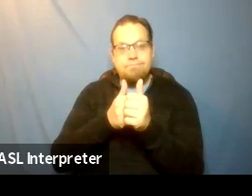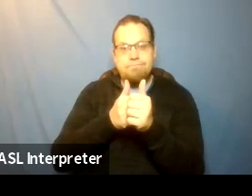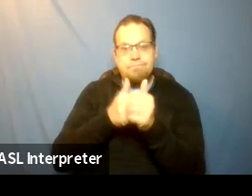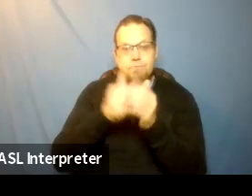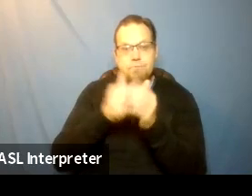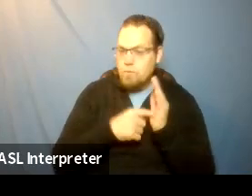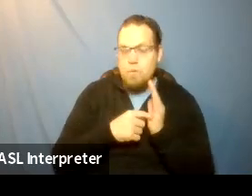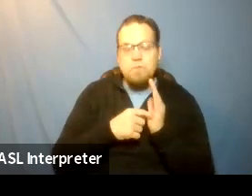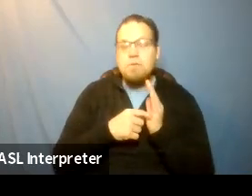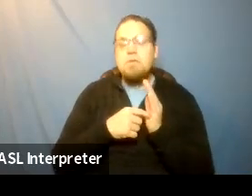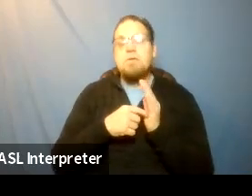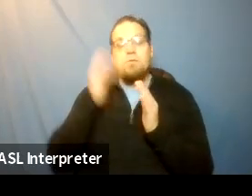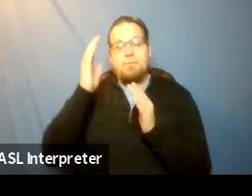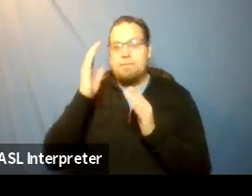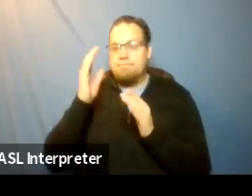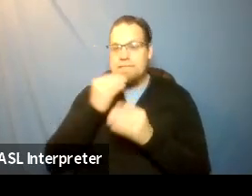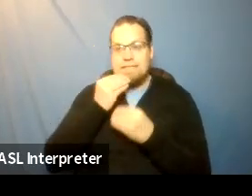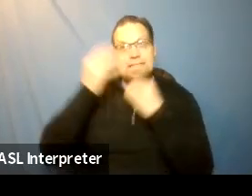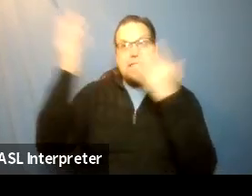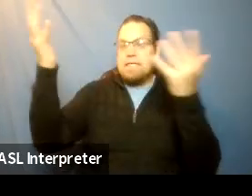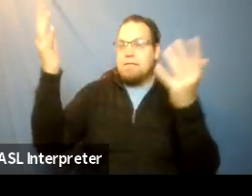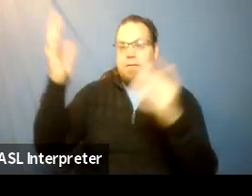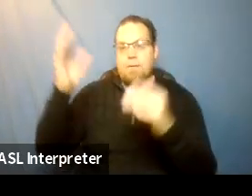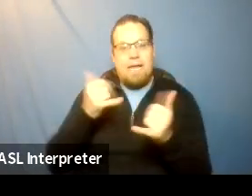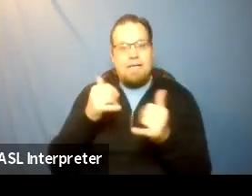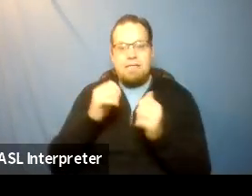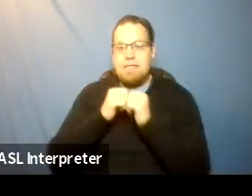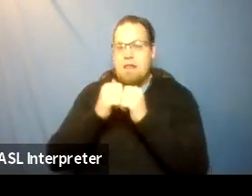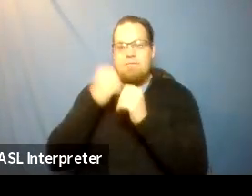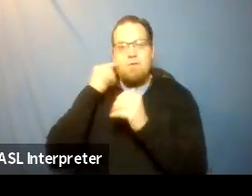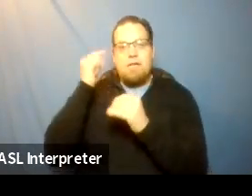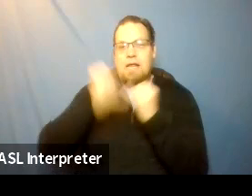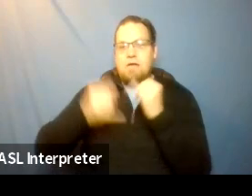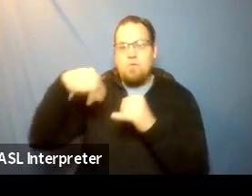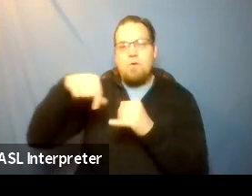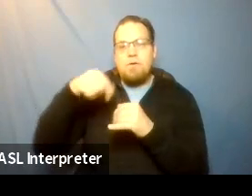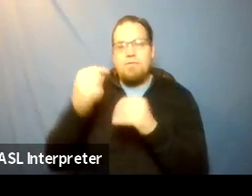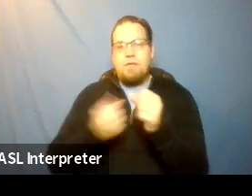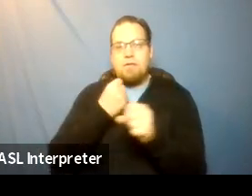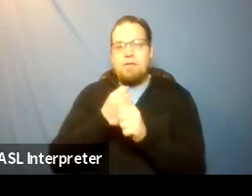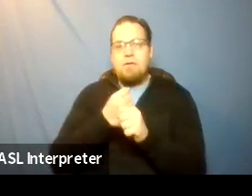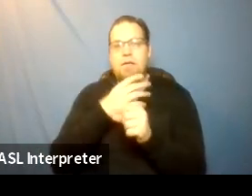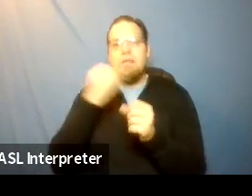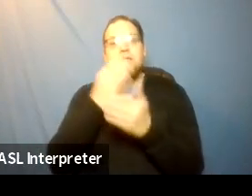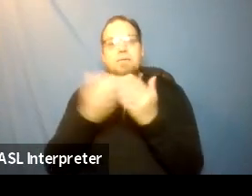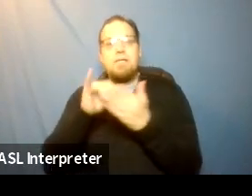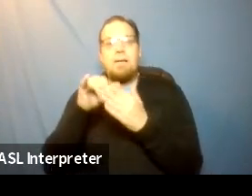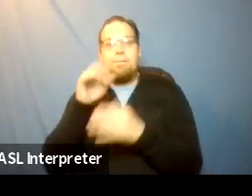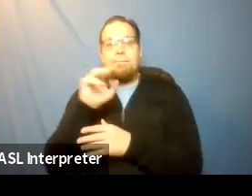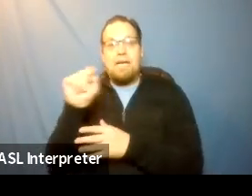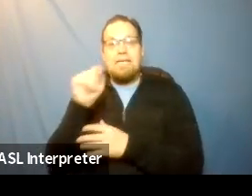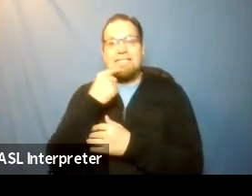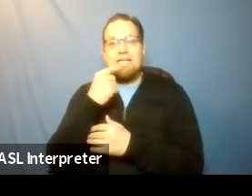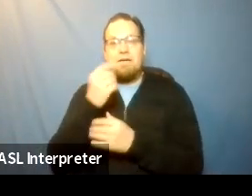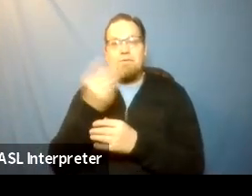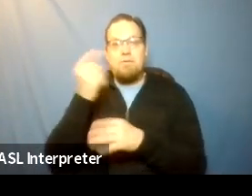singing for the last quarter of the year together. So that's great. And something that Matt's mentioned a few times tonight that I will